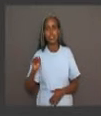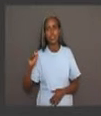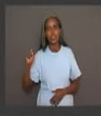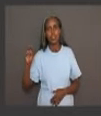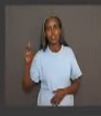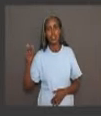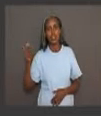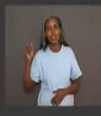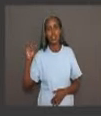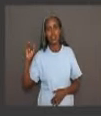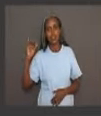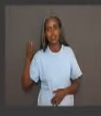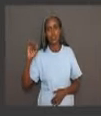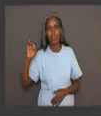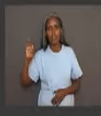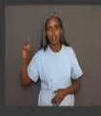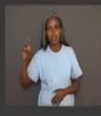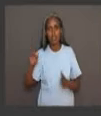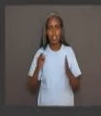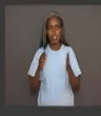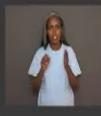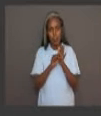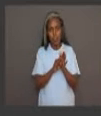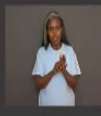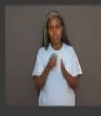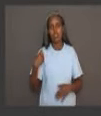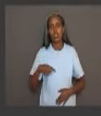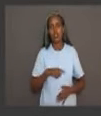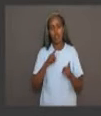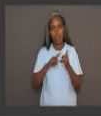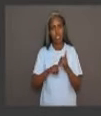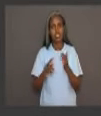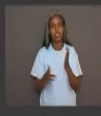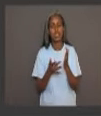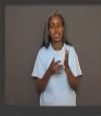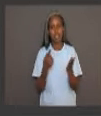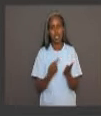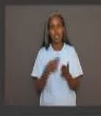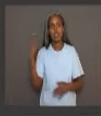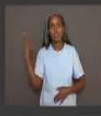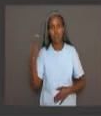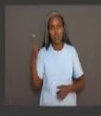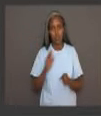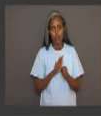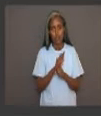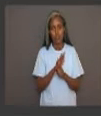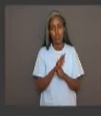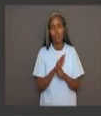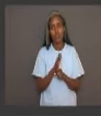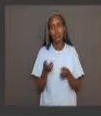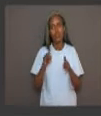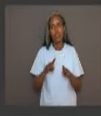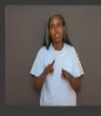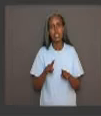Stratified sampling is our last technique. This is useful when there is